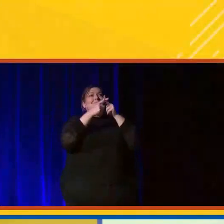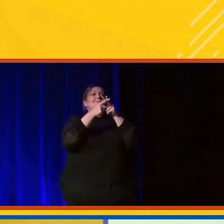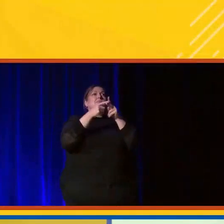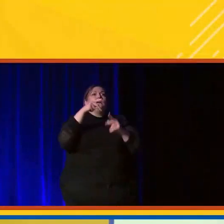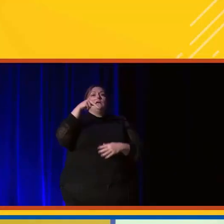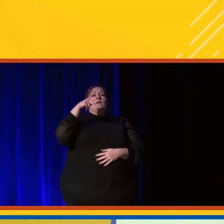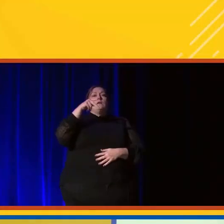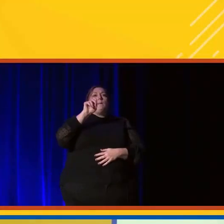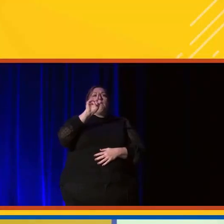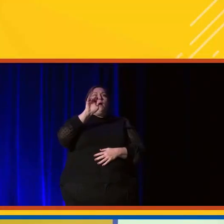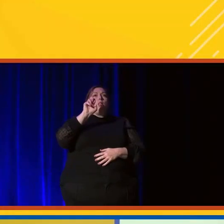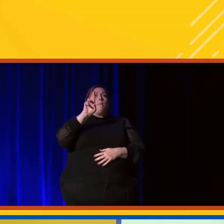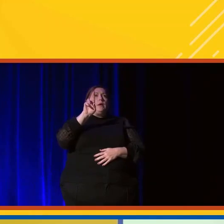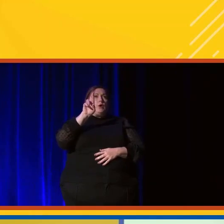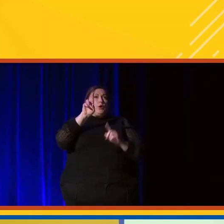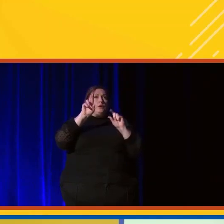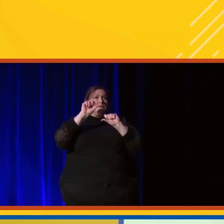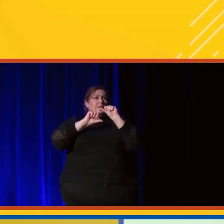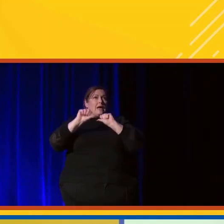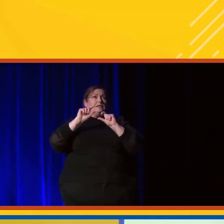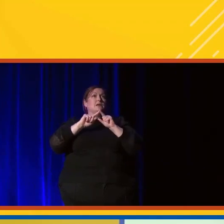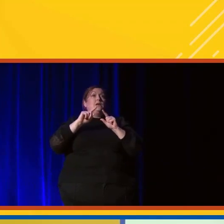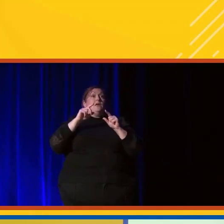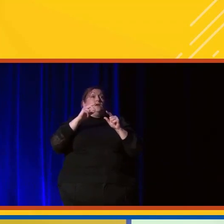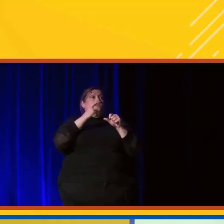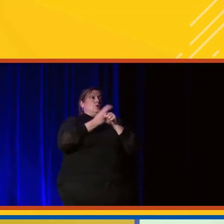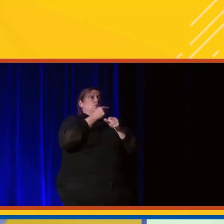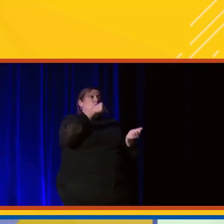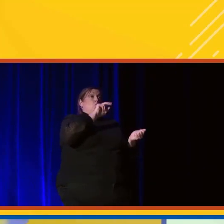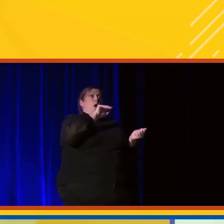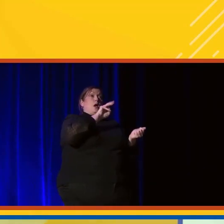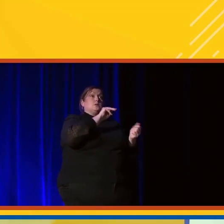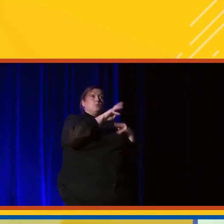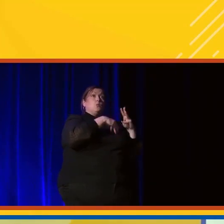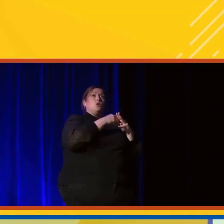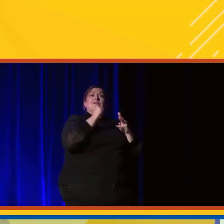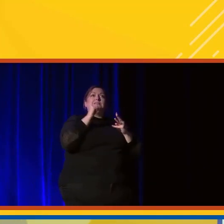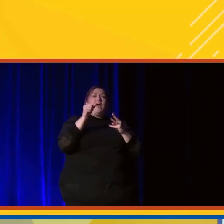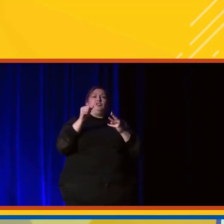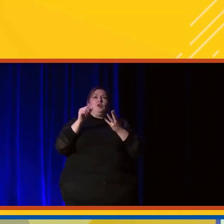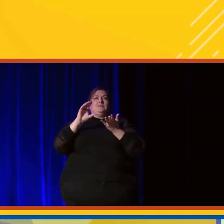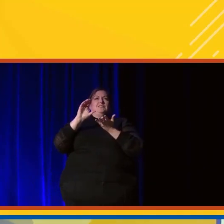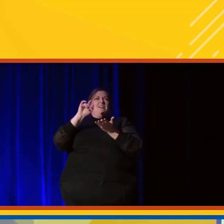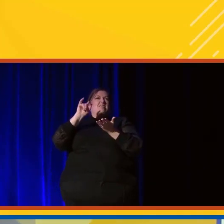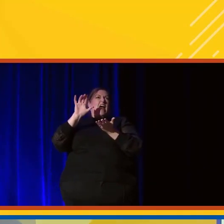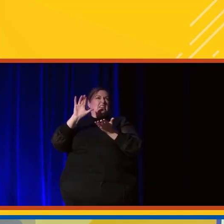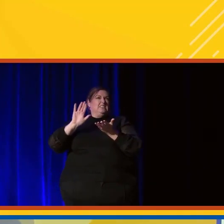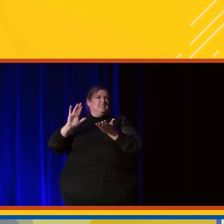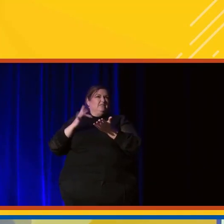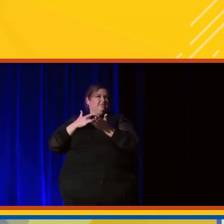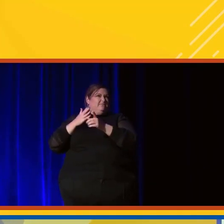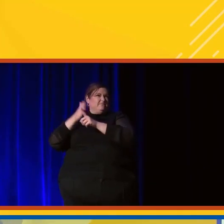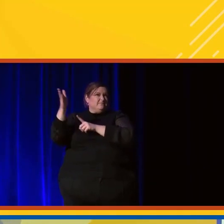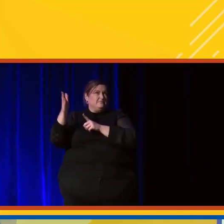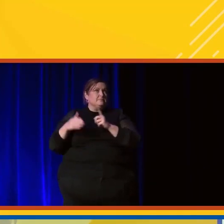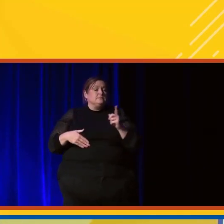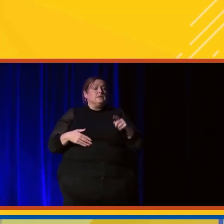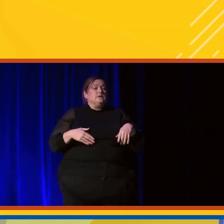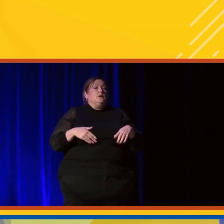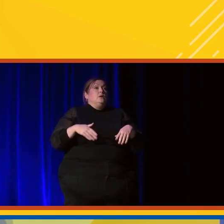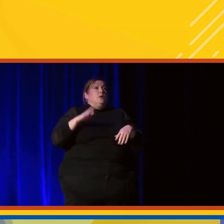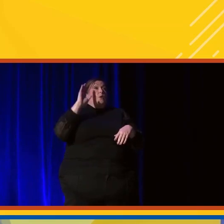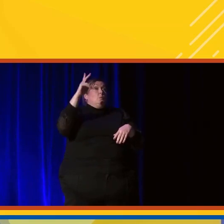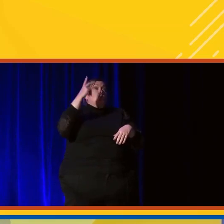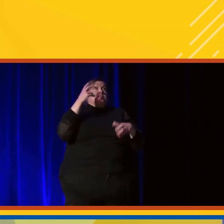the quantum mechanical world as opposed to the purely classical one. And I think that we're going to see a lot of these